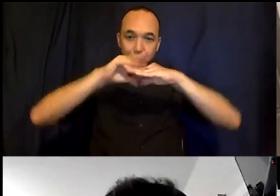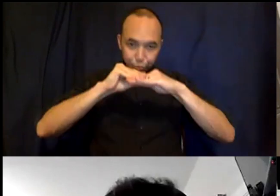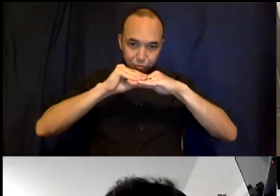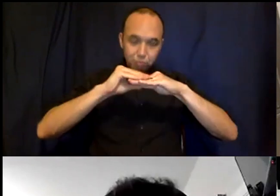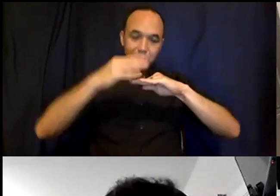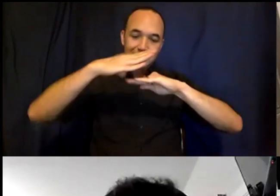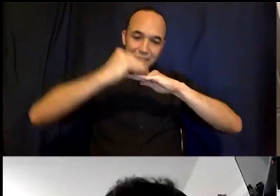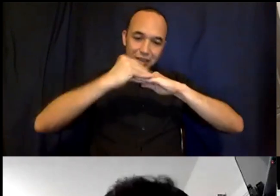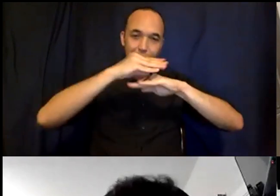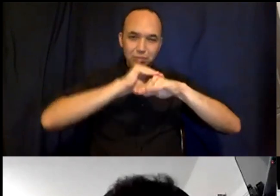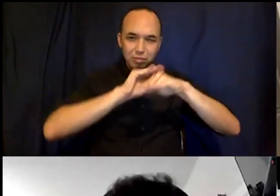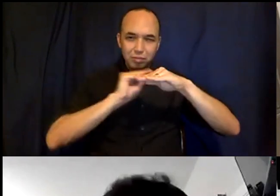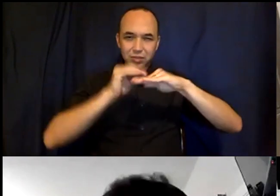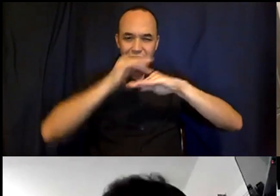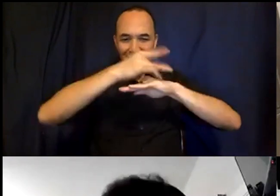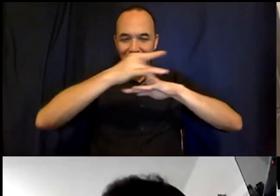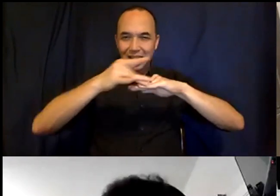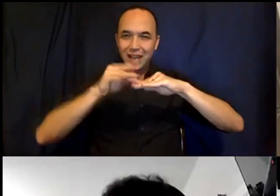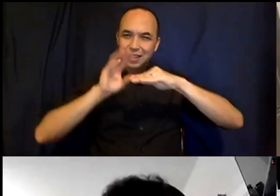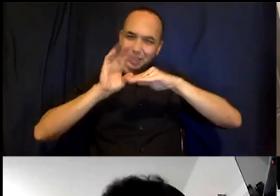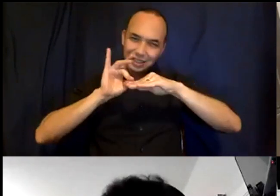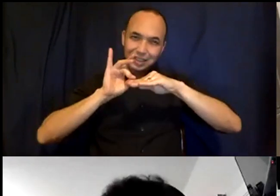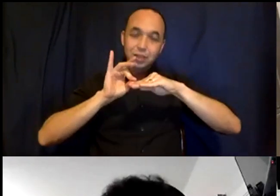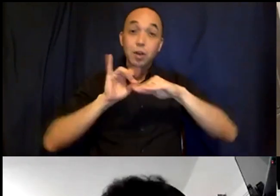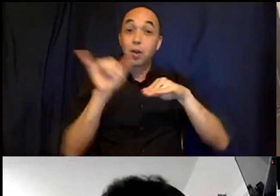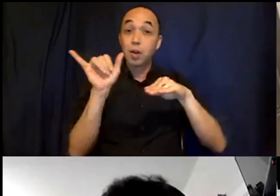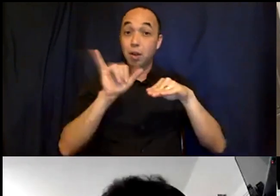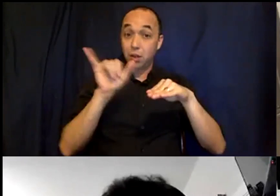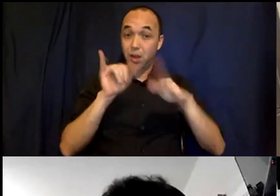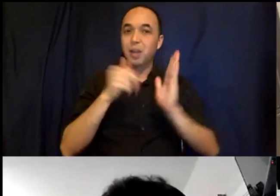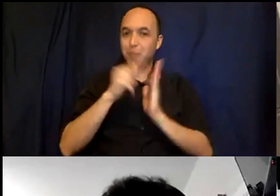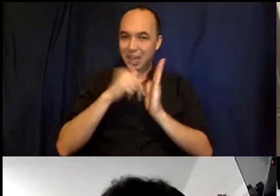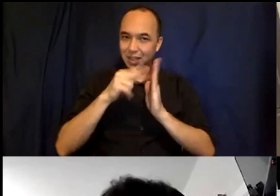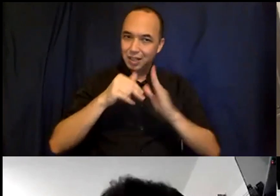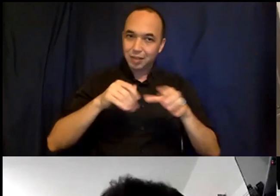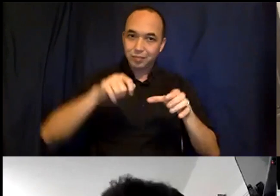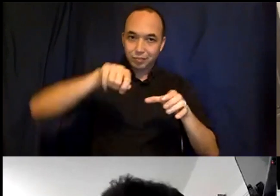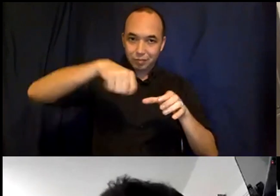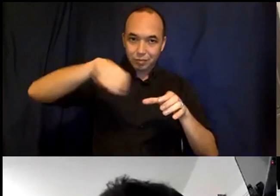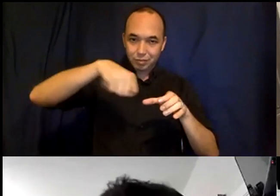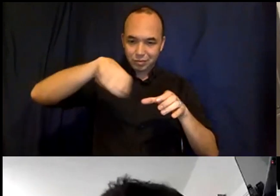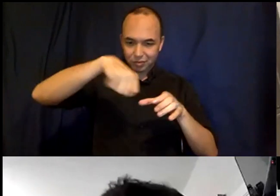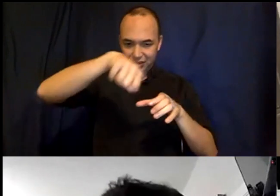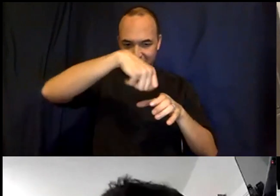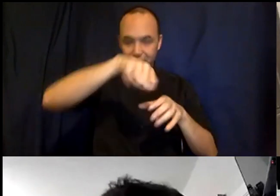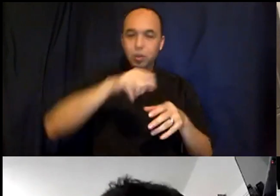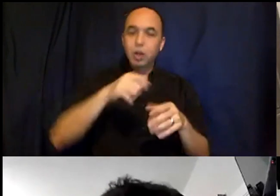You can see it's like real paint. I'm trying to get a lot of it off, so there's not a lot of excess, and I'm just trying to go